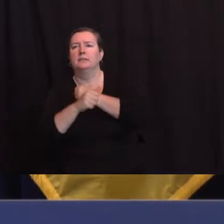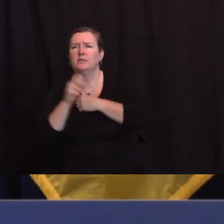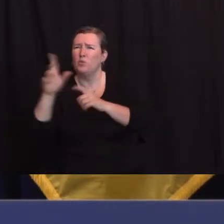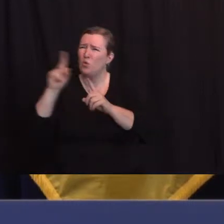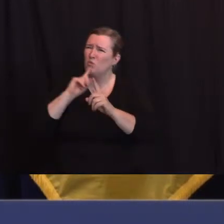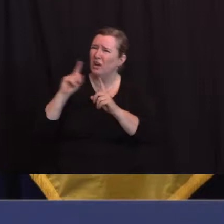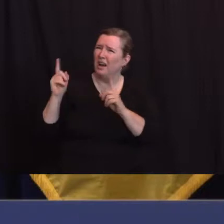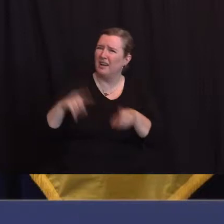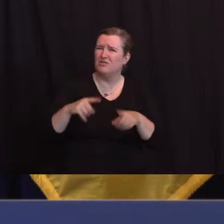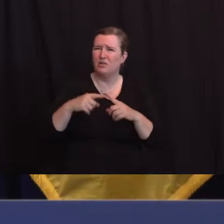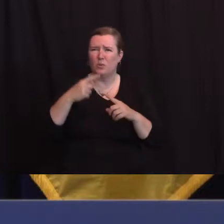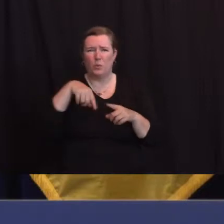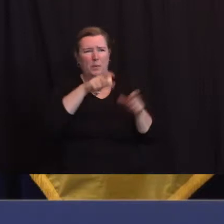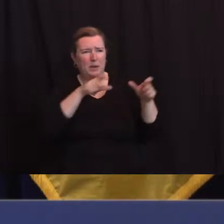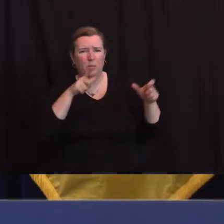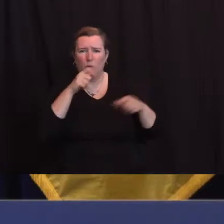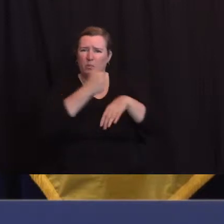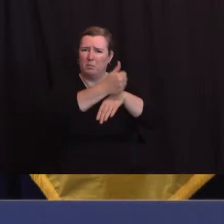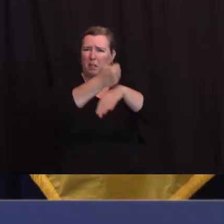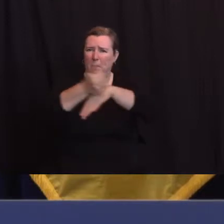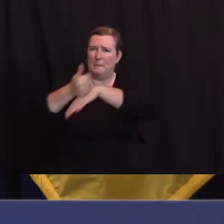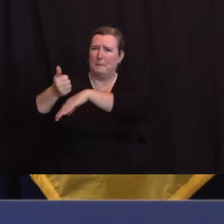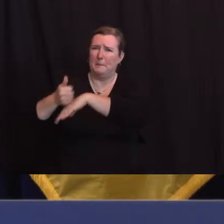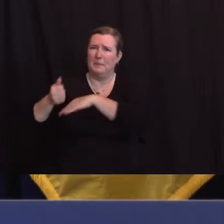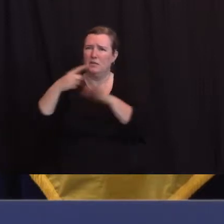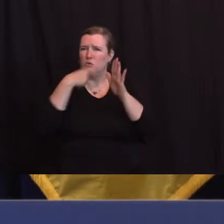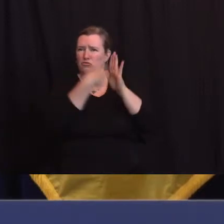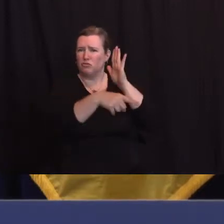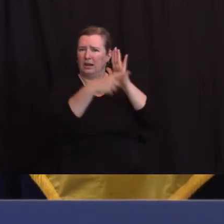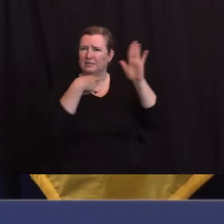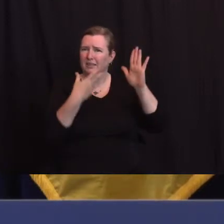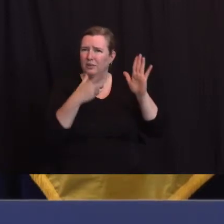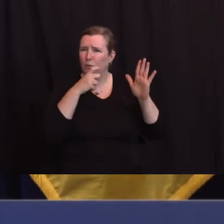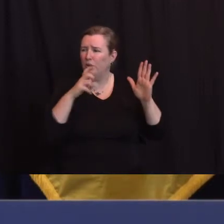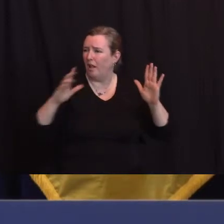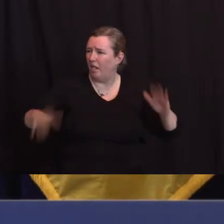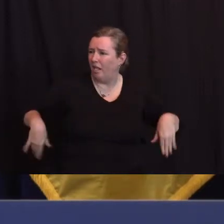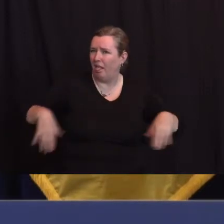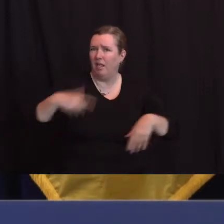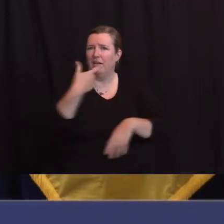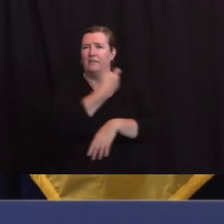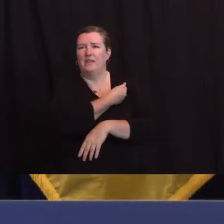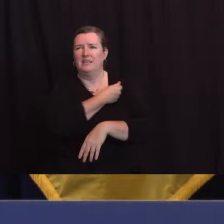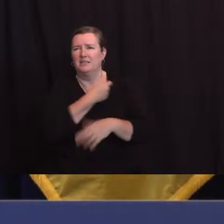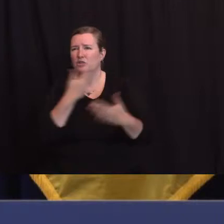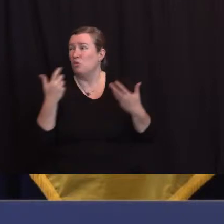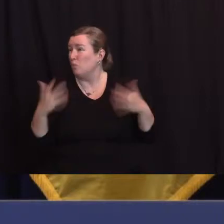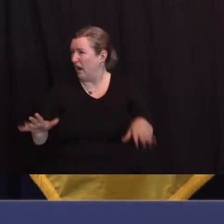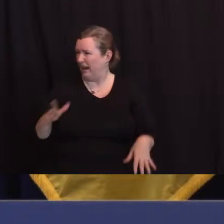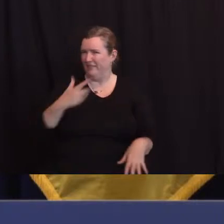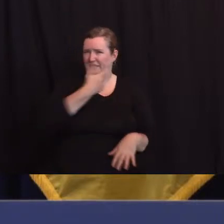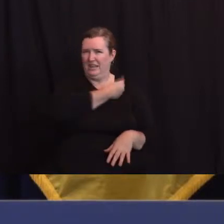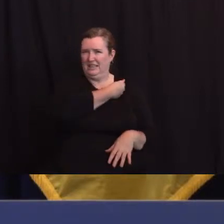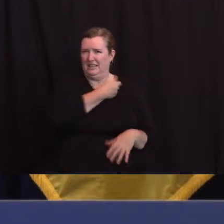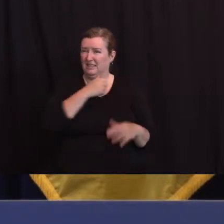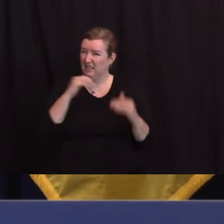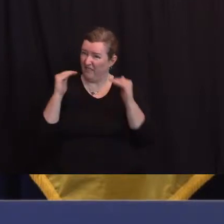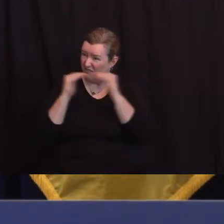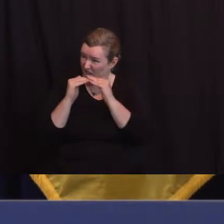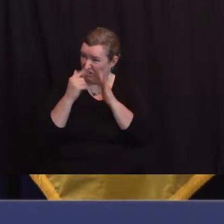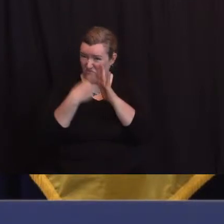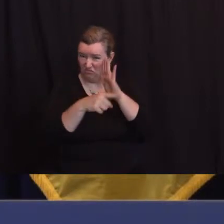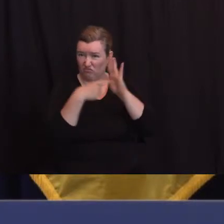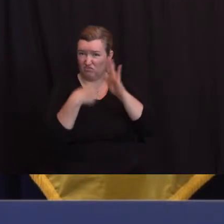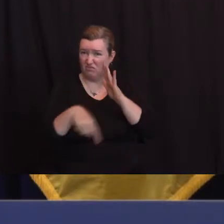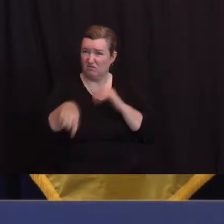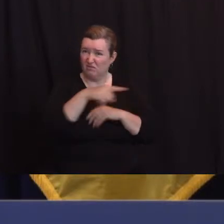that? Is criticizing these individuals that are unvaccinated and don't want to get vaccinated fair? And is it